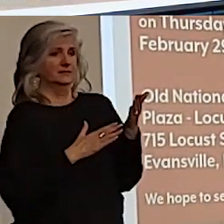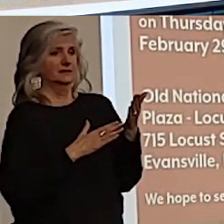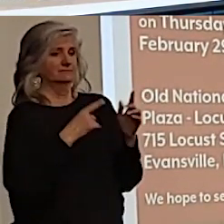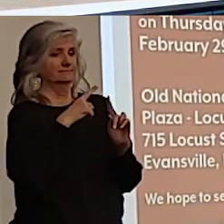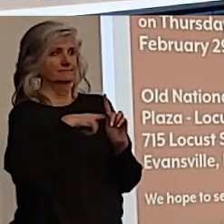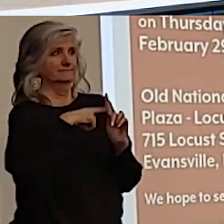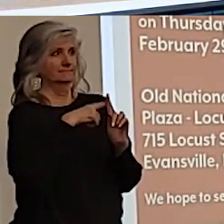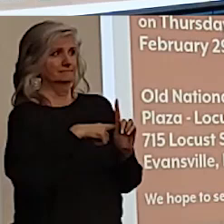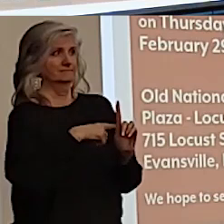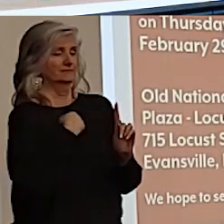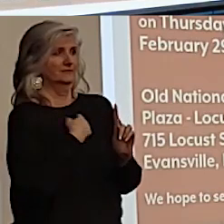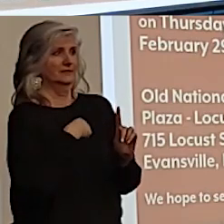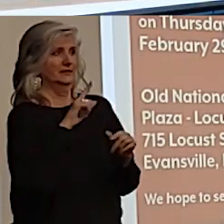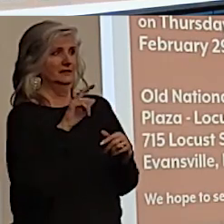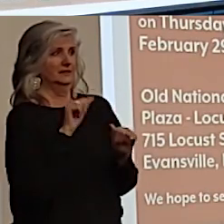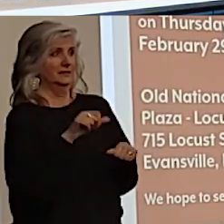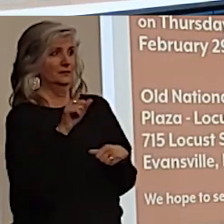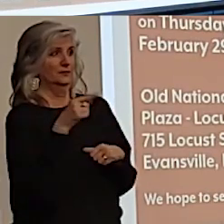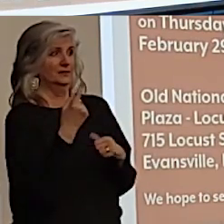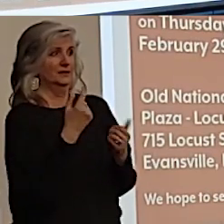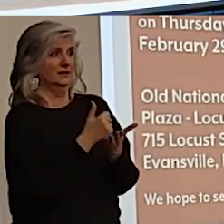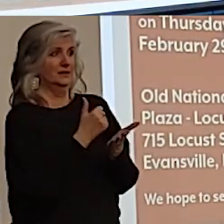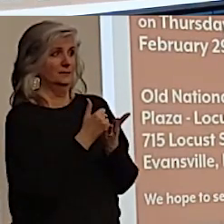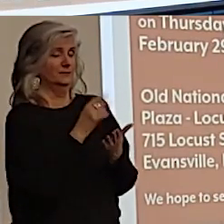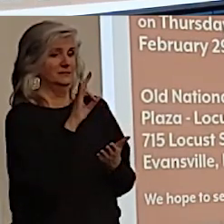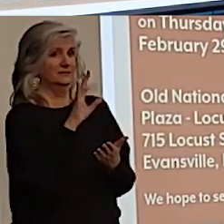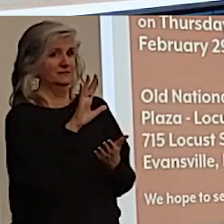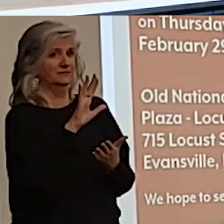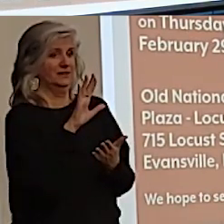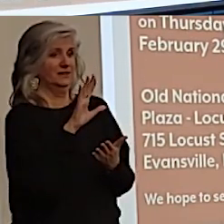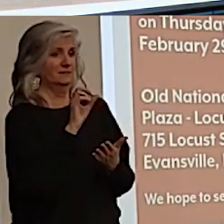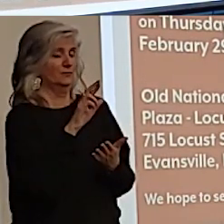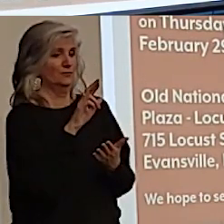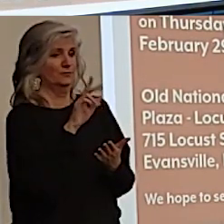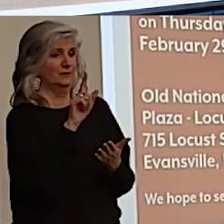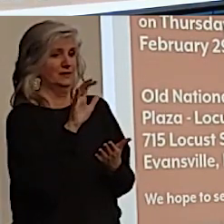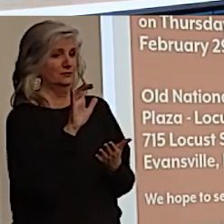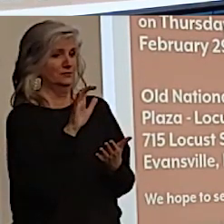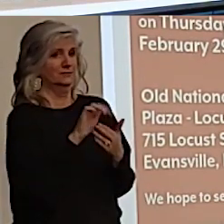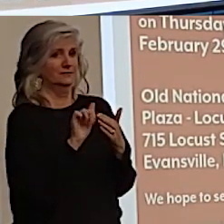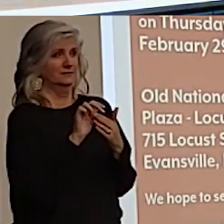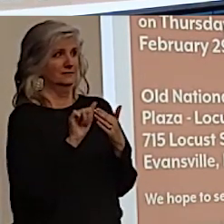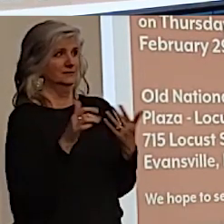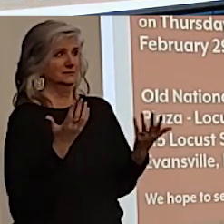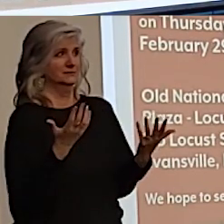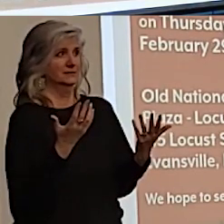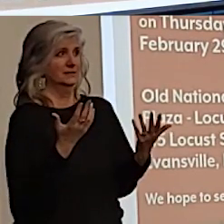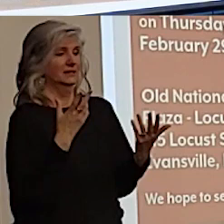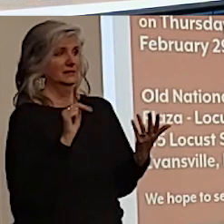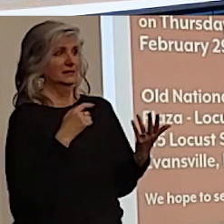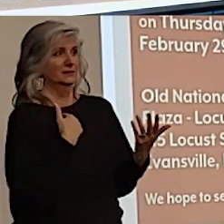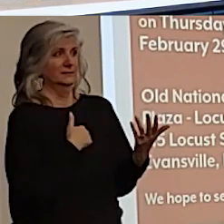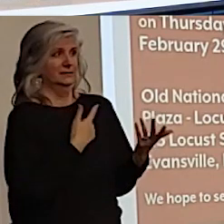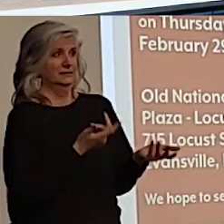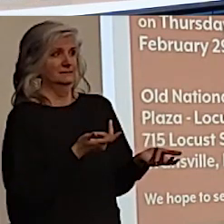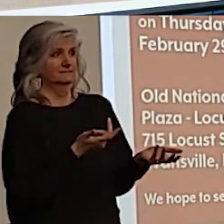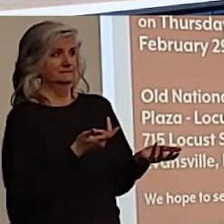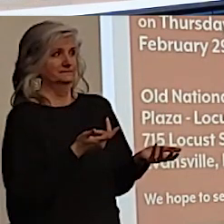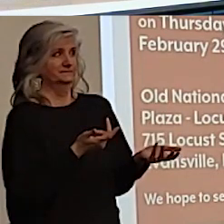months where we can only help with $75 or $100. And then we